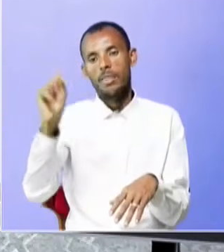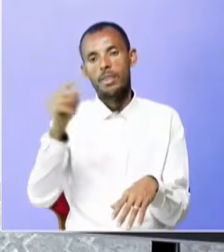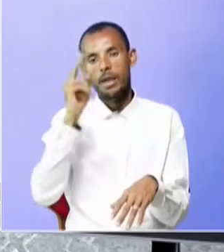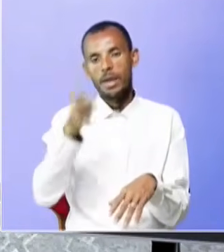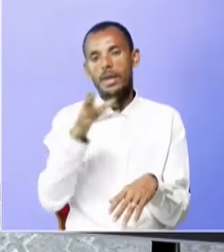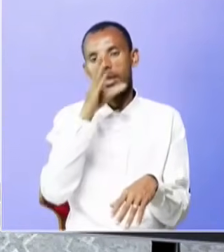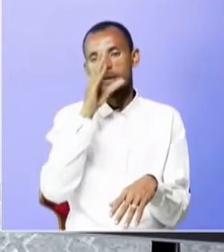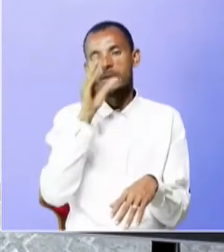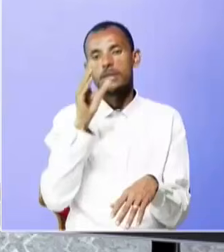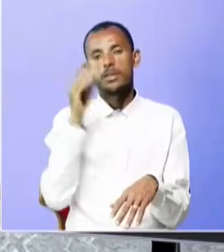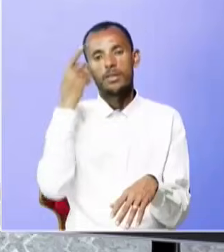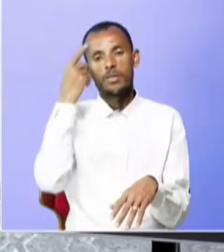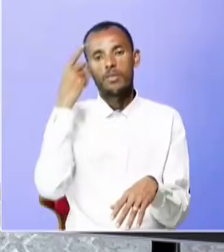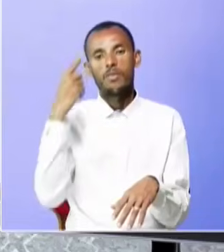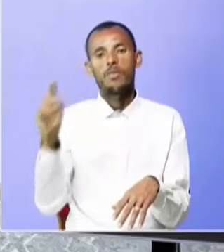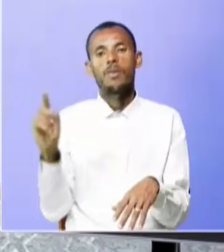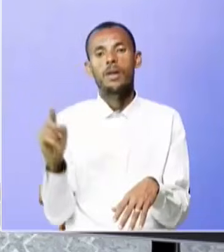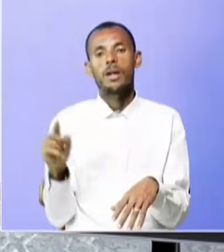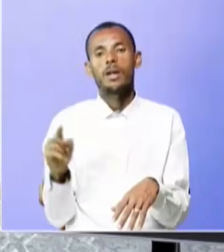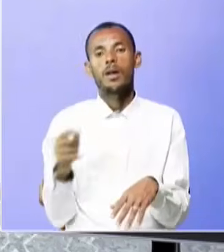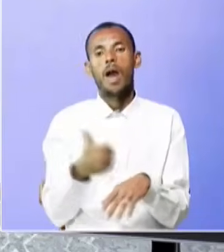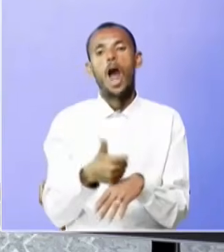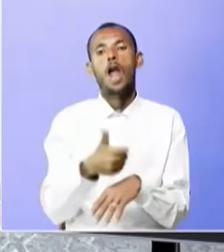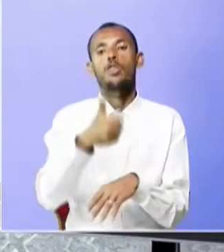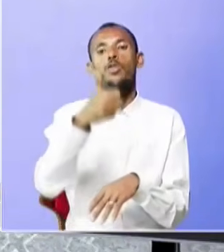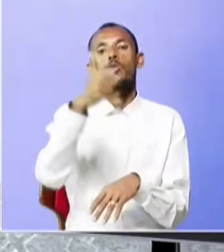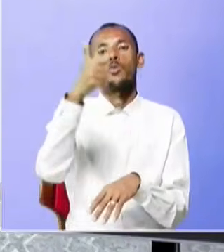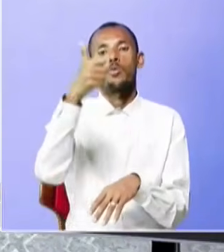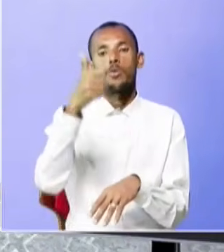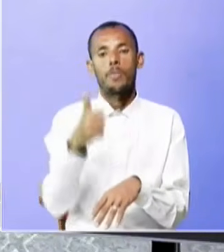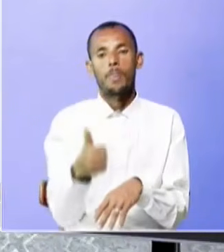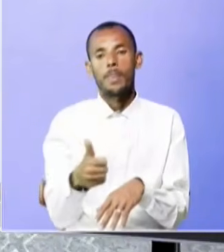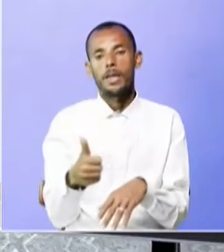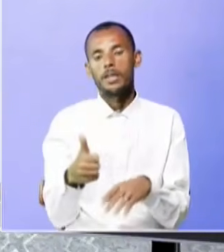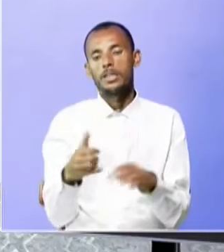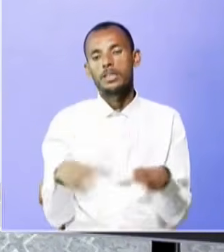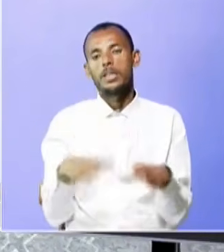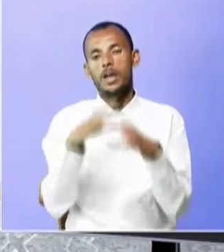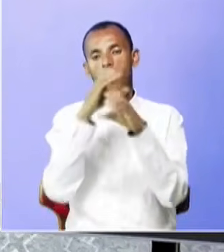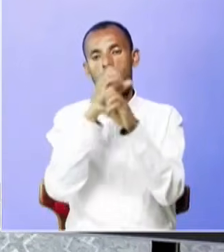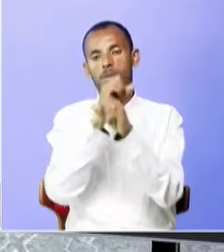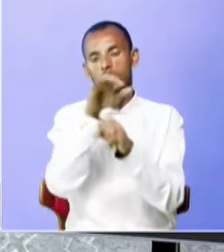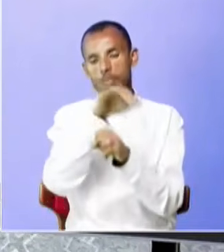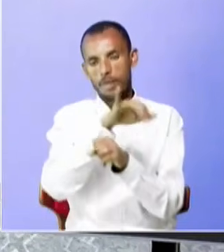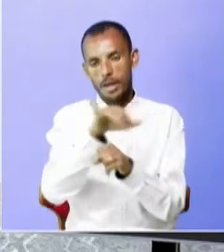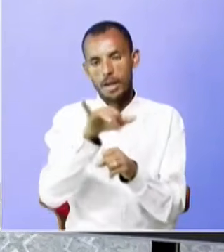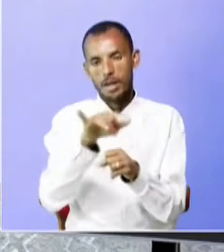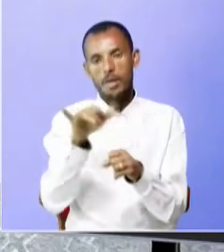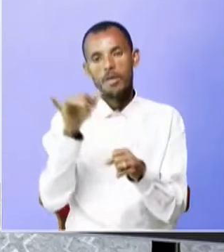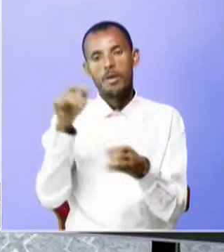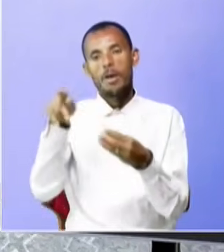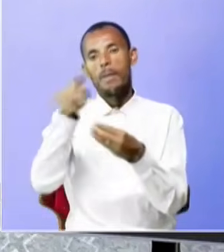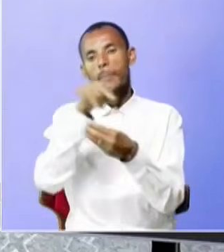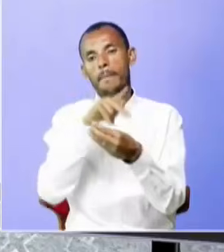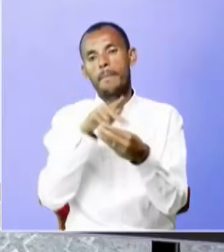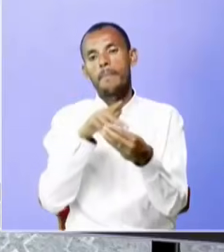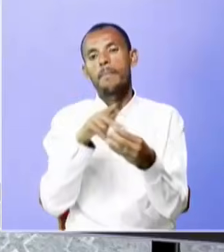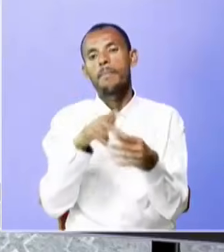for the altitude of the cone. Similarly for pyramids too.